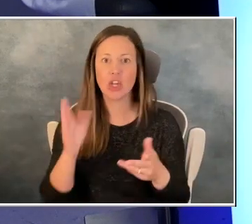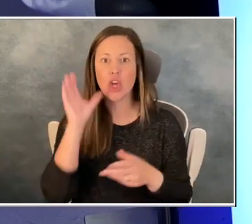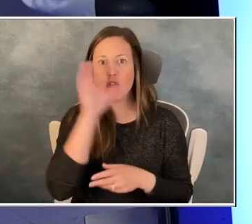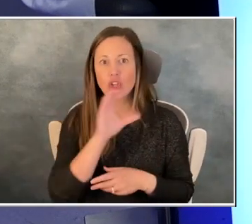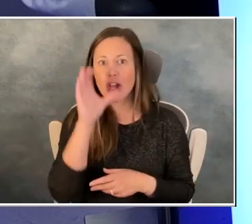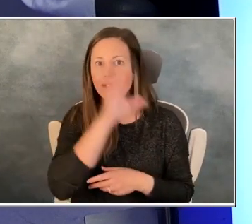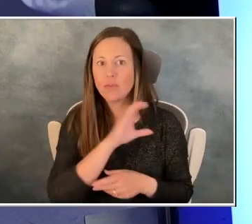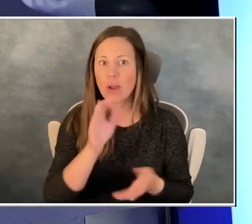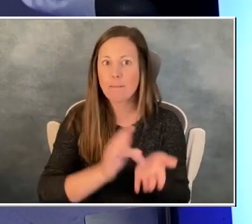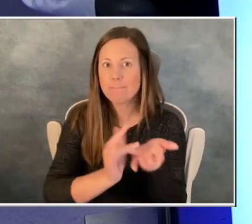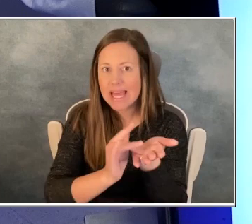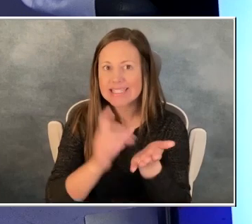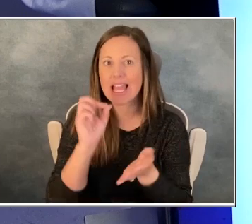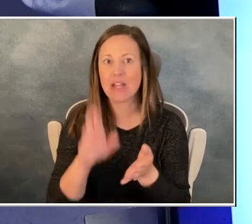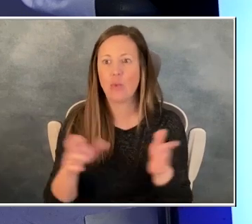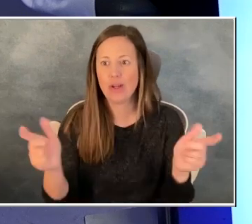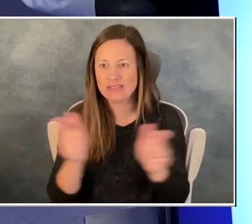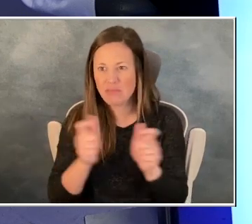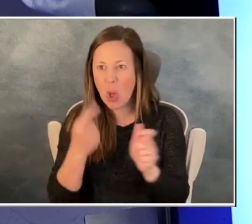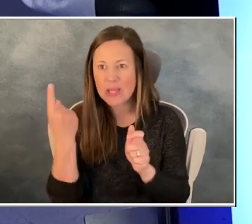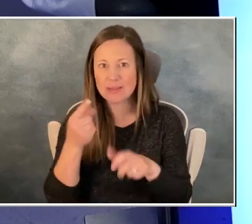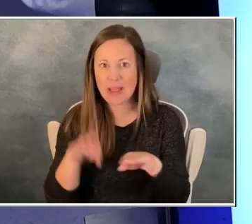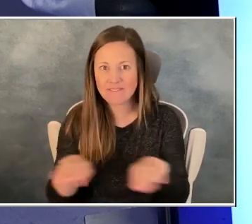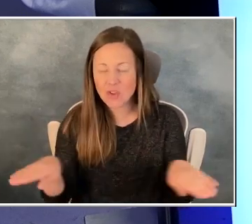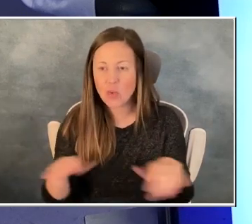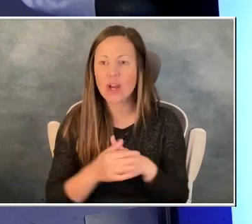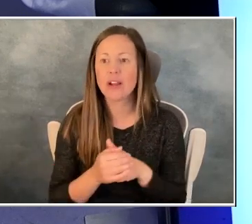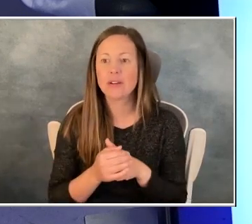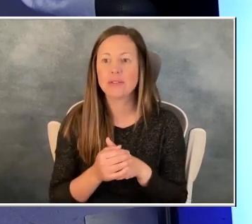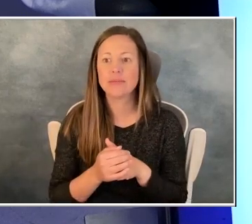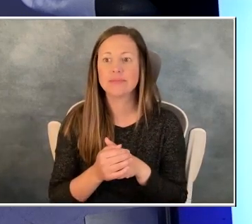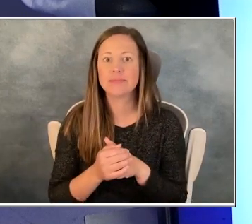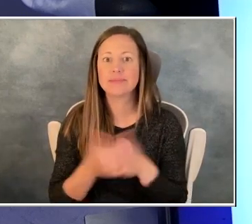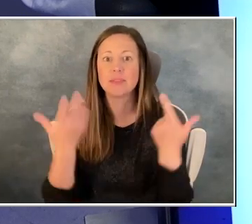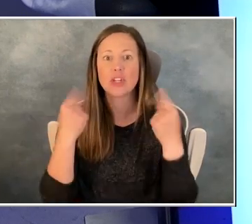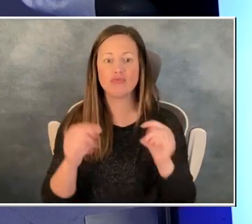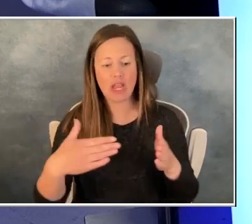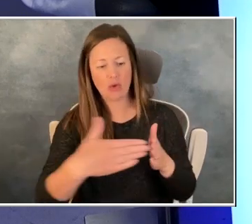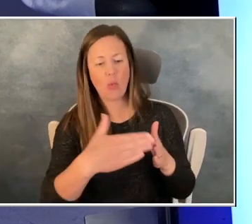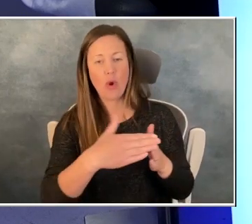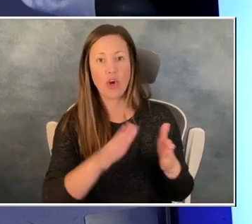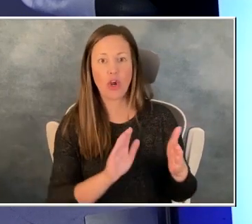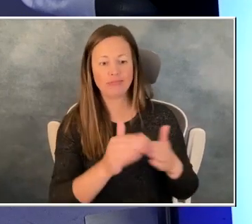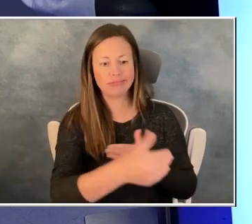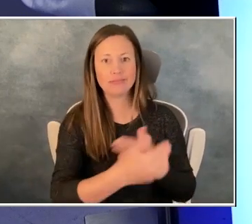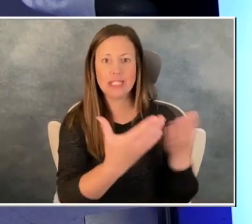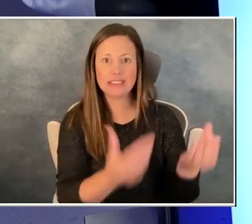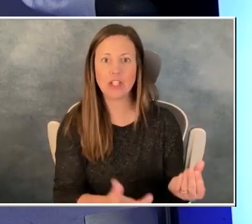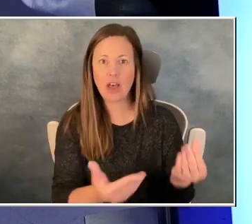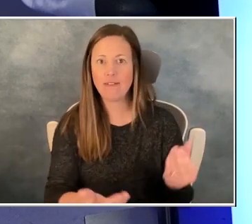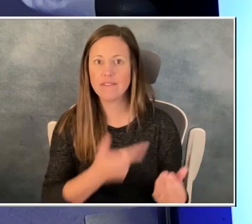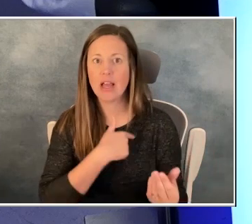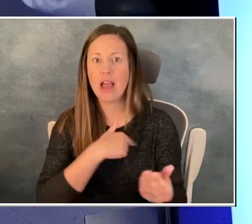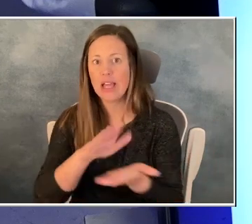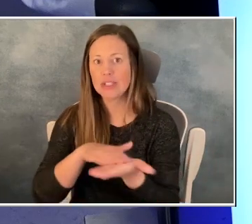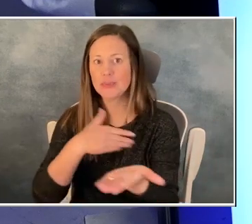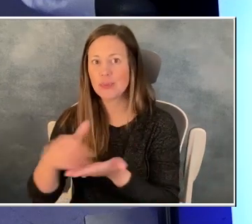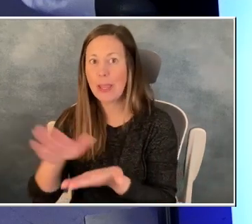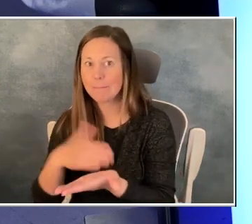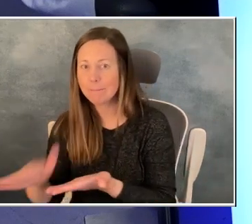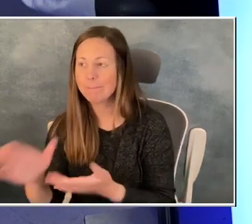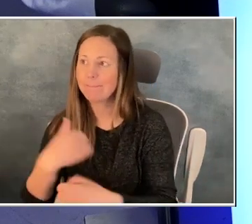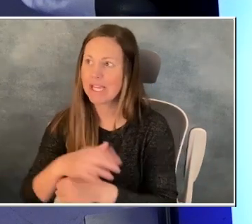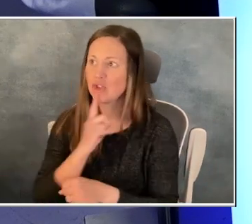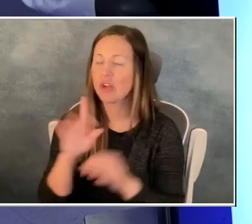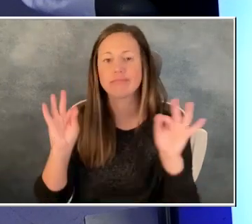any small object on the floor. I pad sharp corners. I do a full sweep and clean. Peace of mind. Can't do enough prep, especially if you